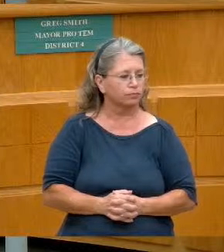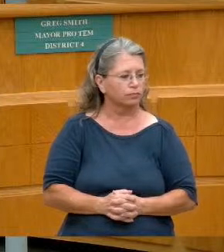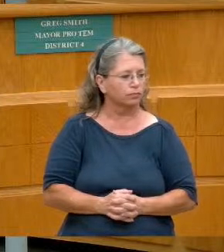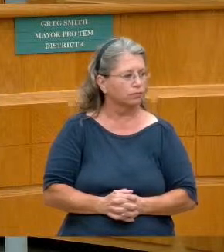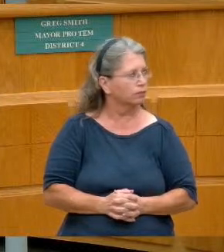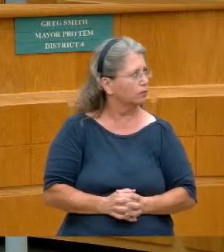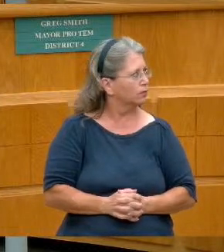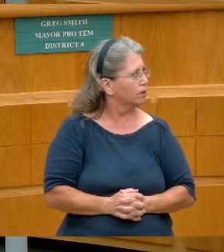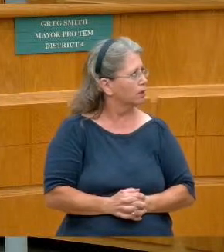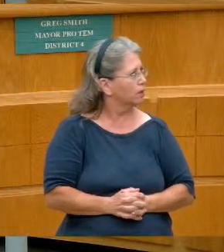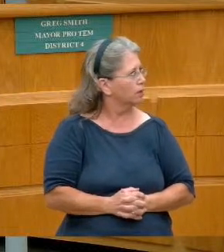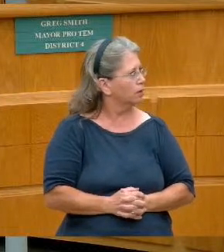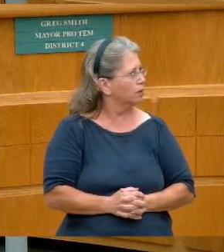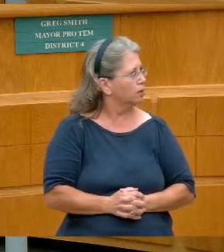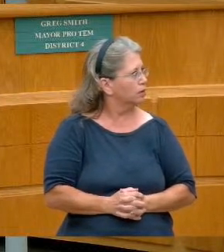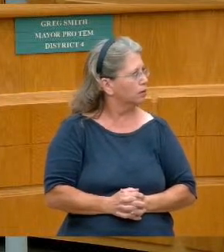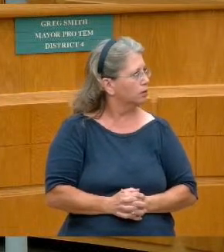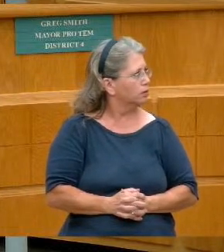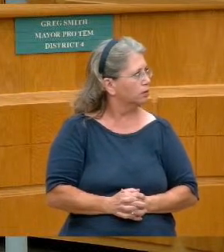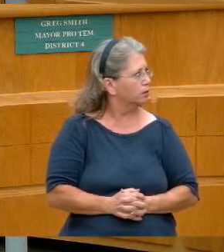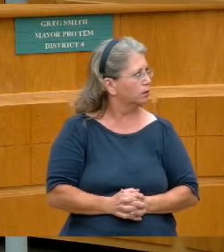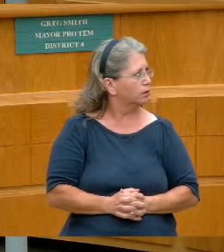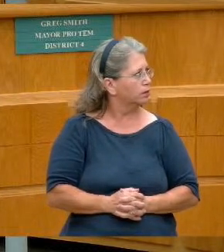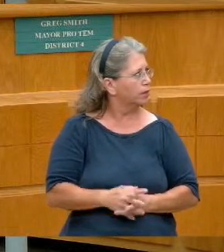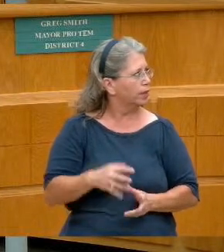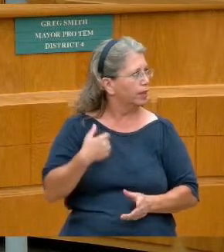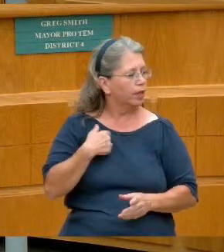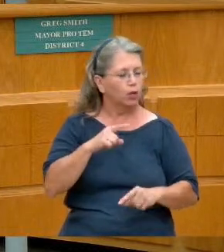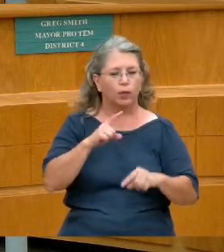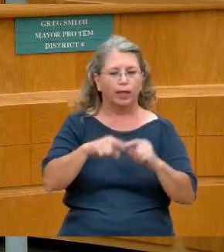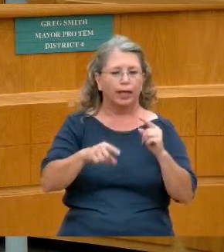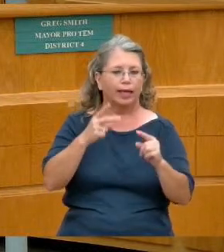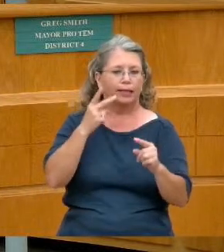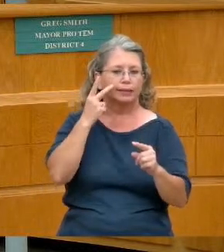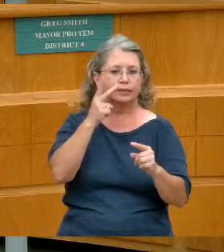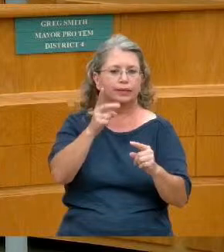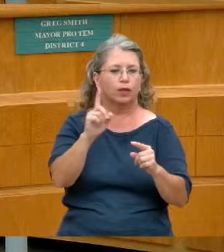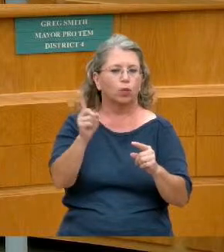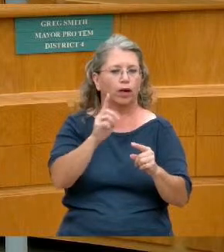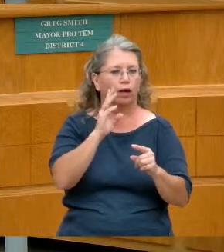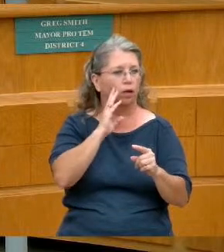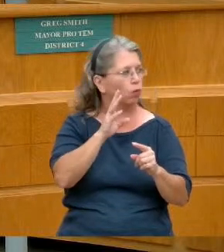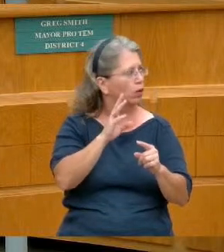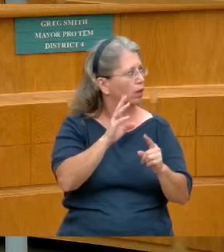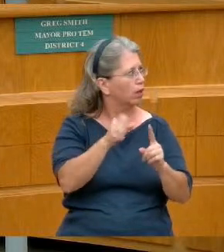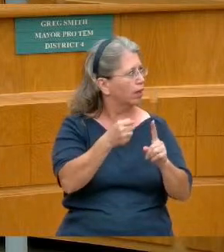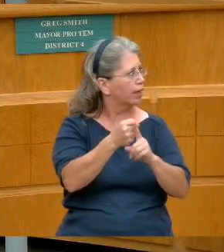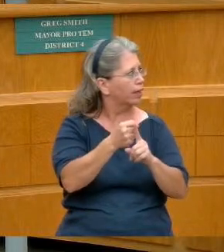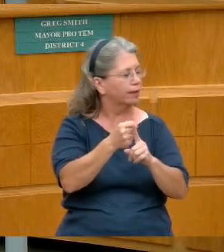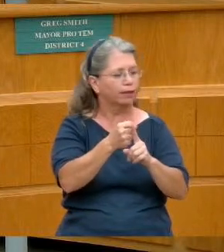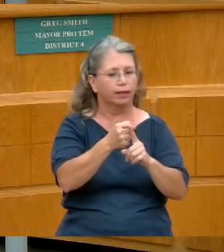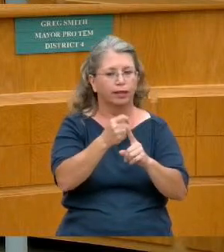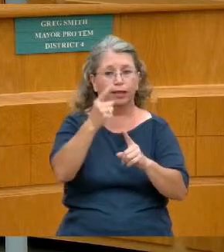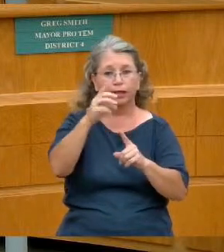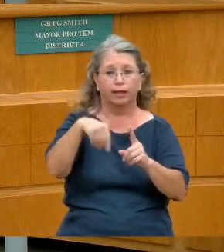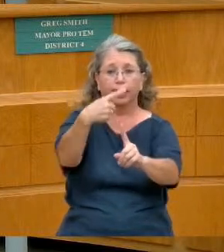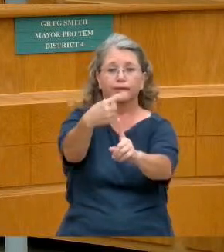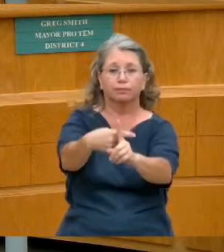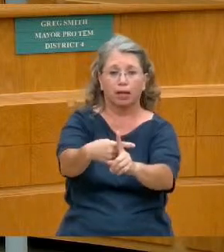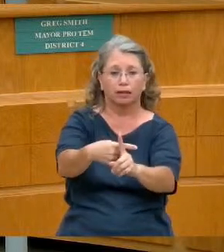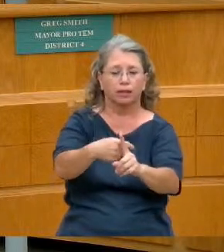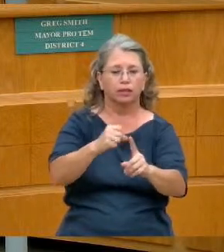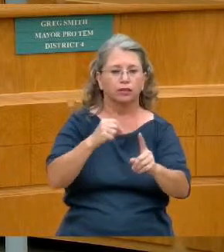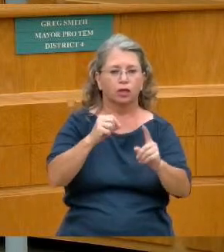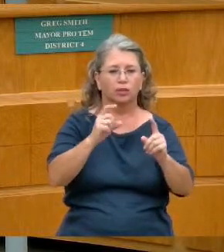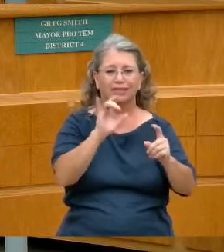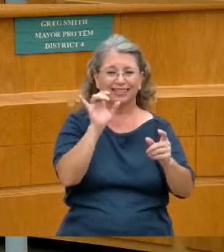see where it hits the axis over there a month from now, so we got to zoom out. So this is the same graph zoomed out, and we do this just